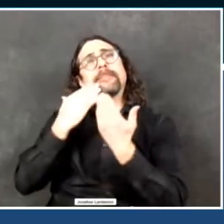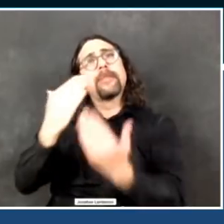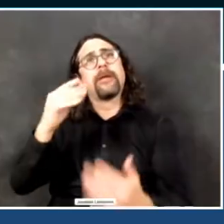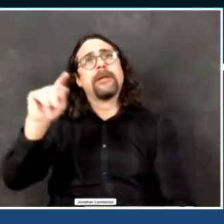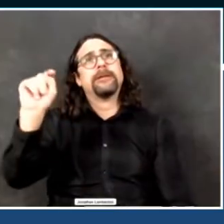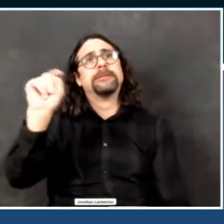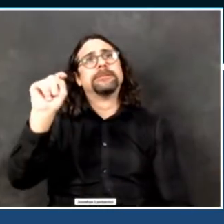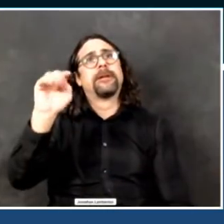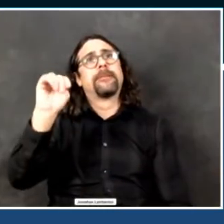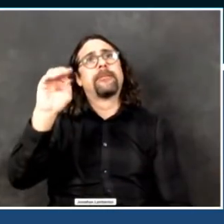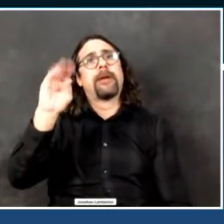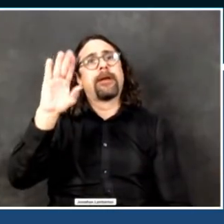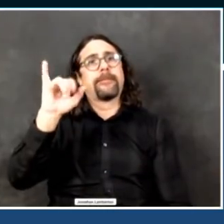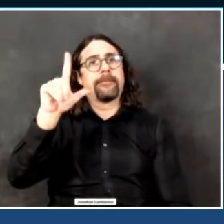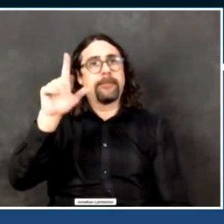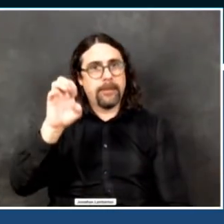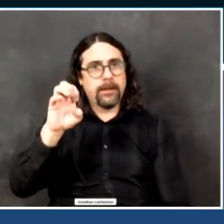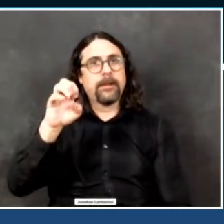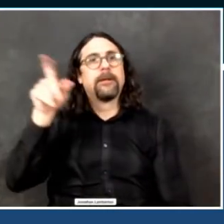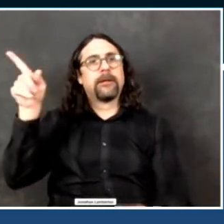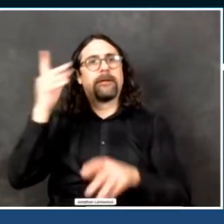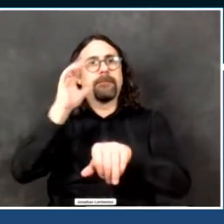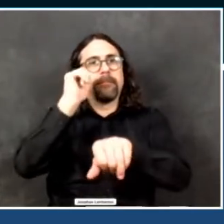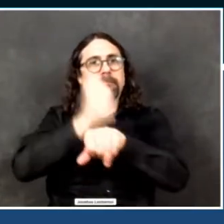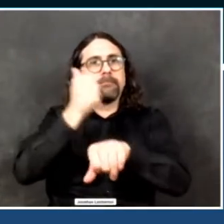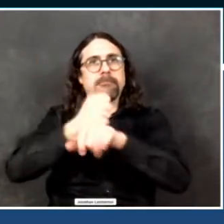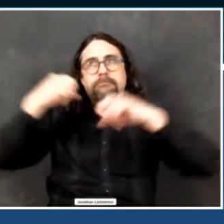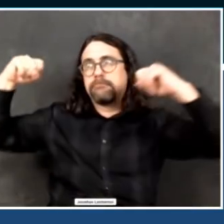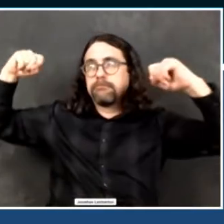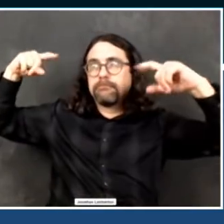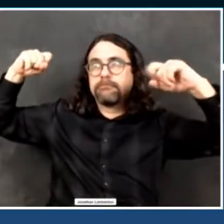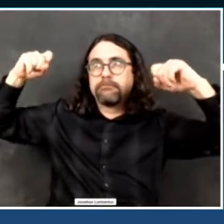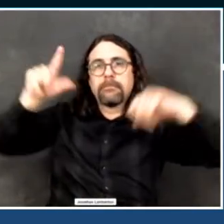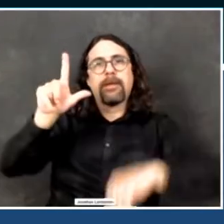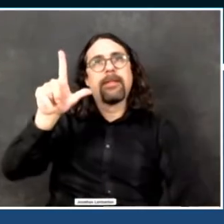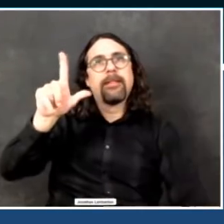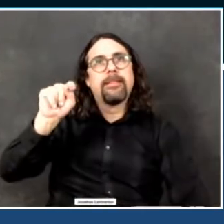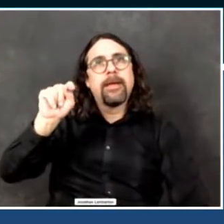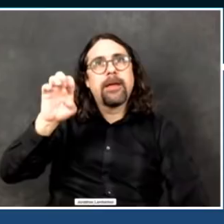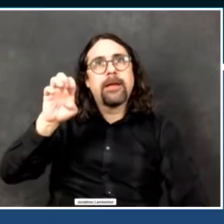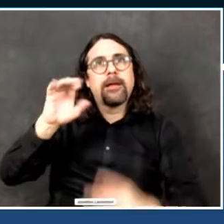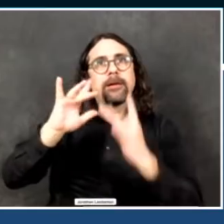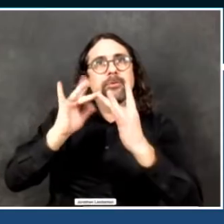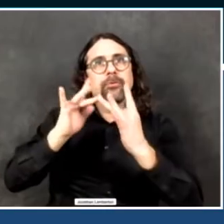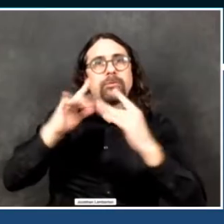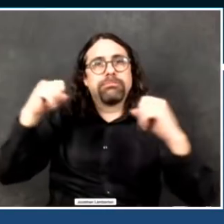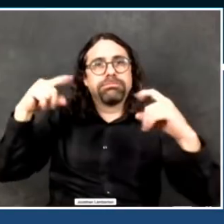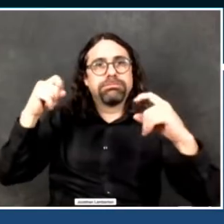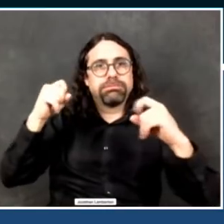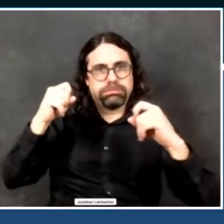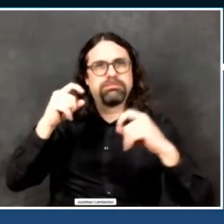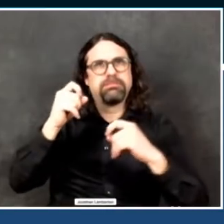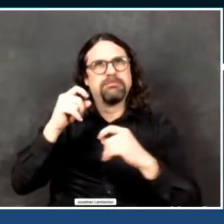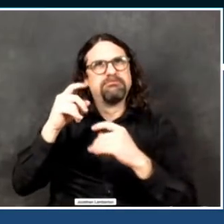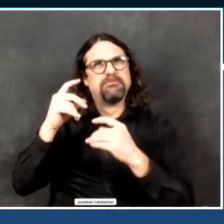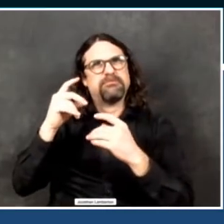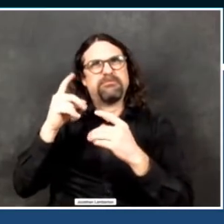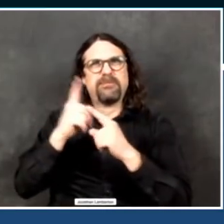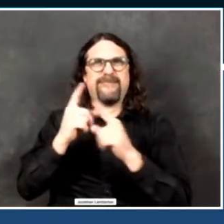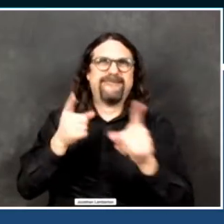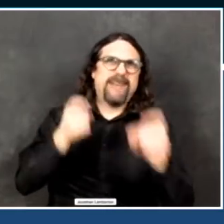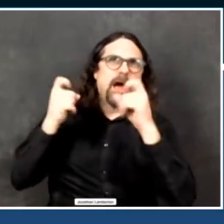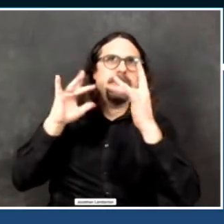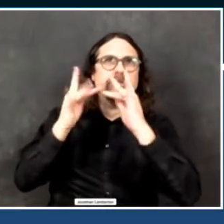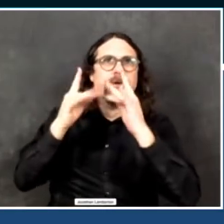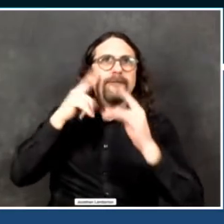you. IBM, setting up our iPads with apps and resources for learning. Everything we've asked, they've been doing. Thank